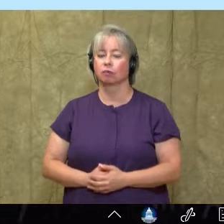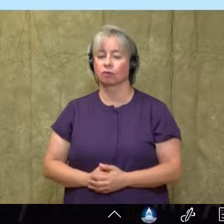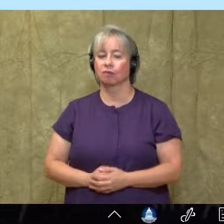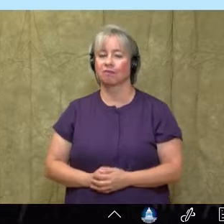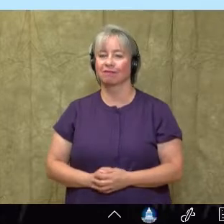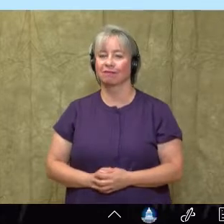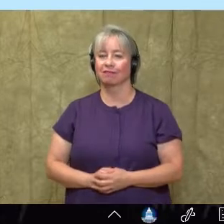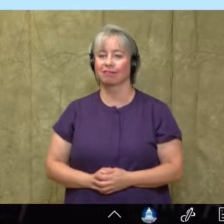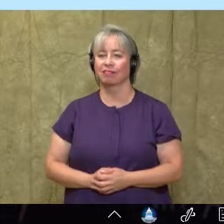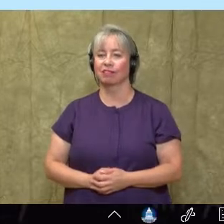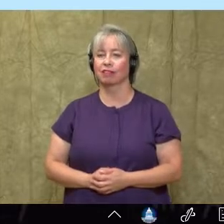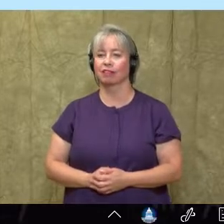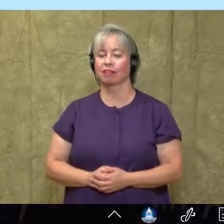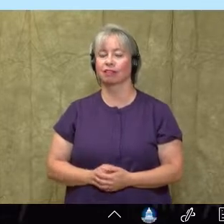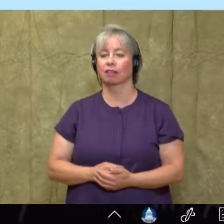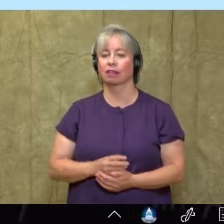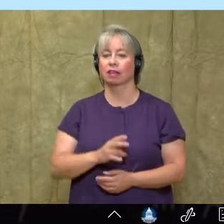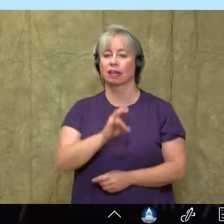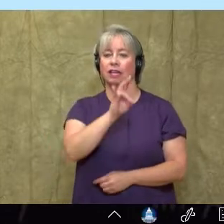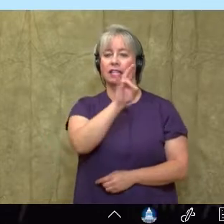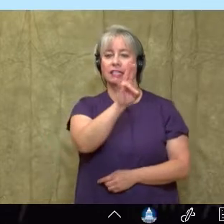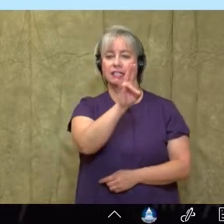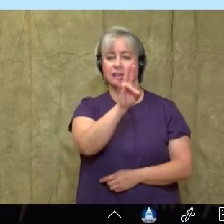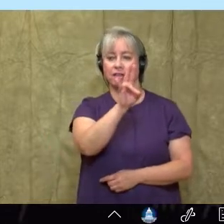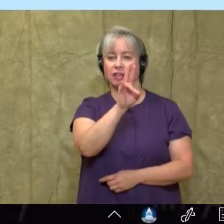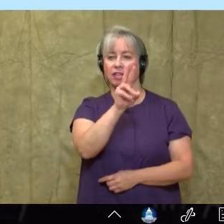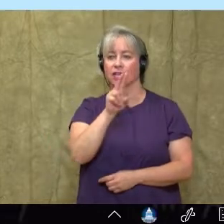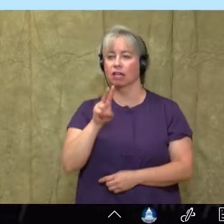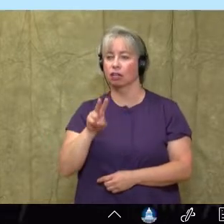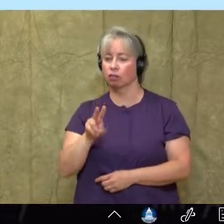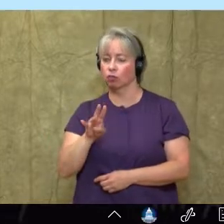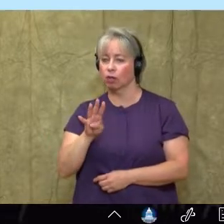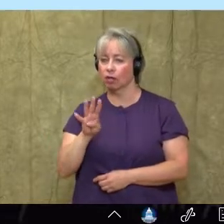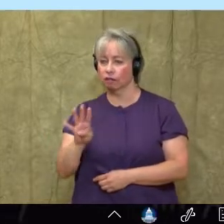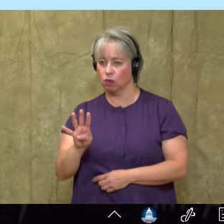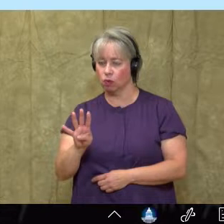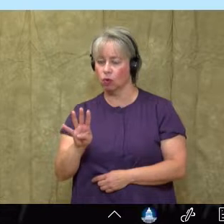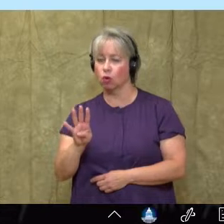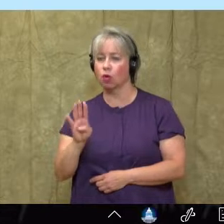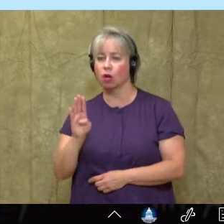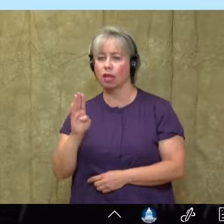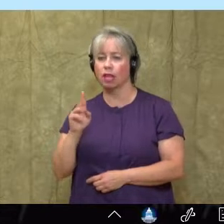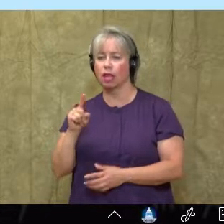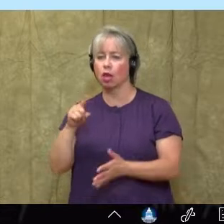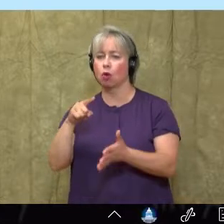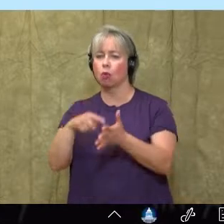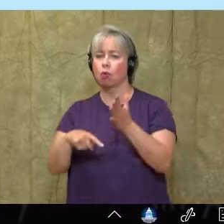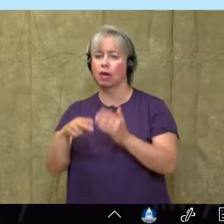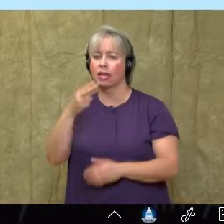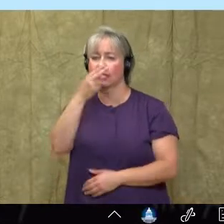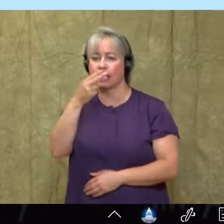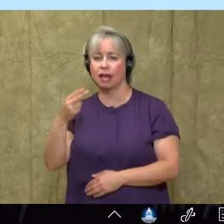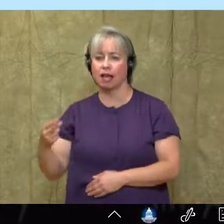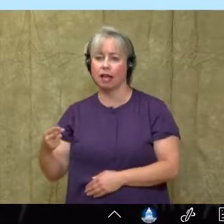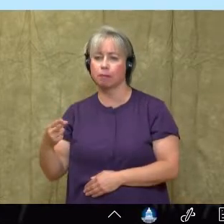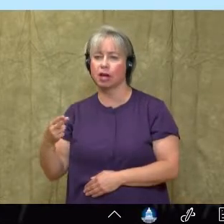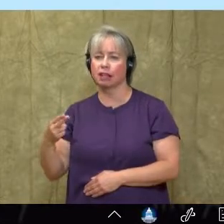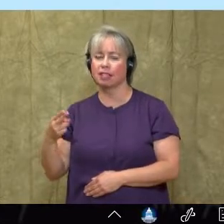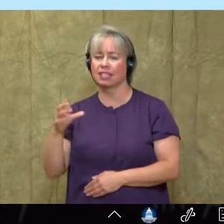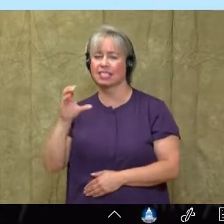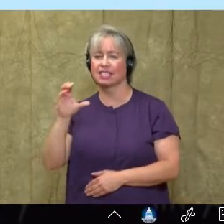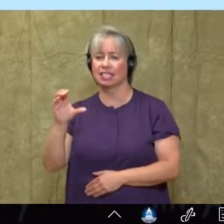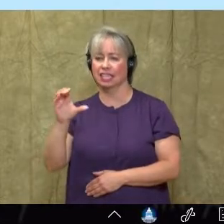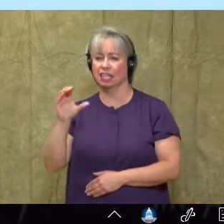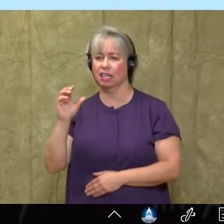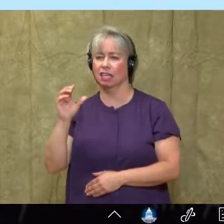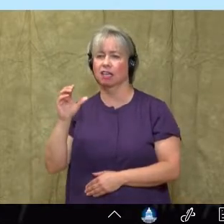Okay, 7 meters here. We know that this is 24, and we're looking for this. It's asking for side C.